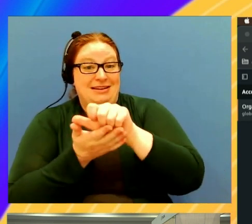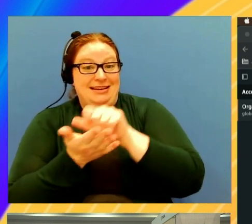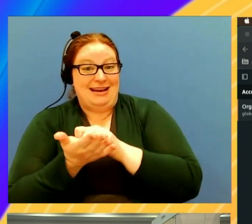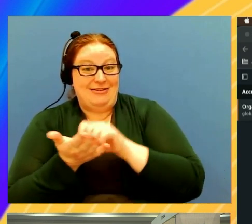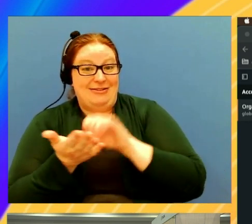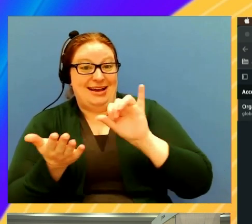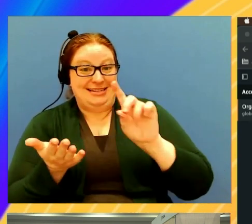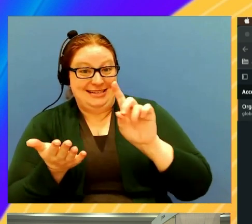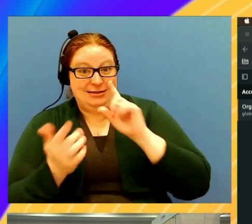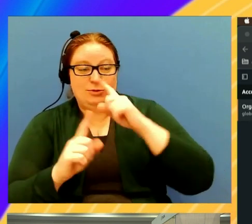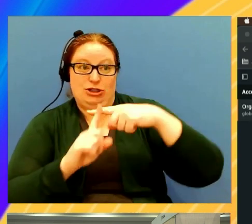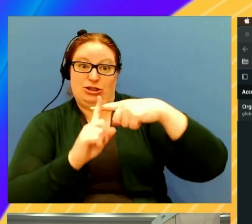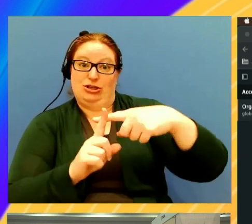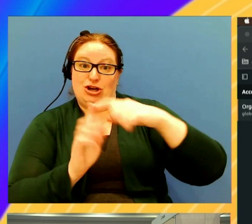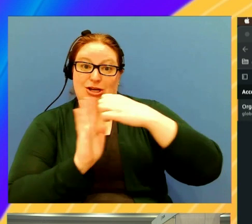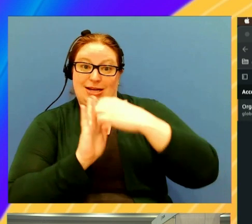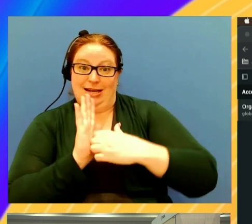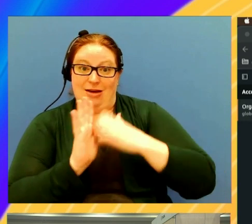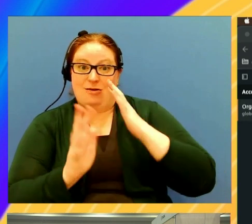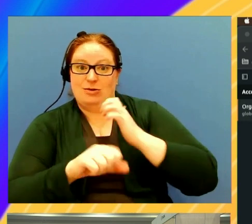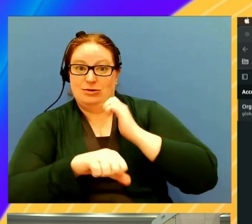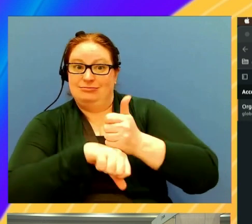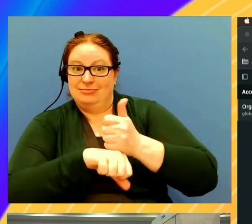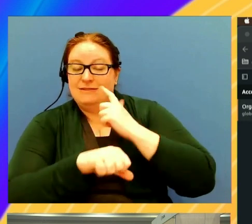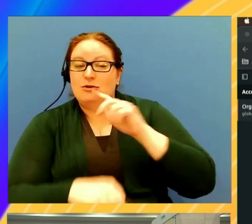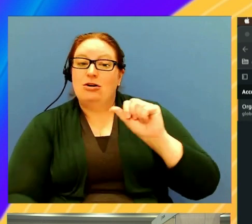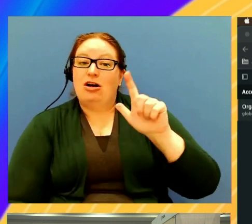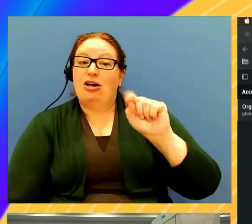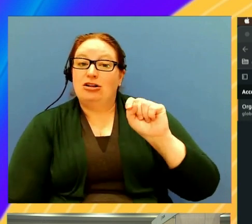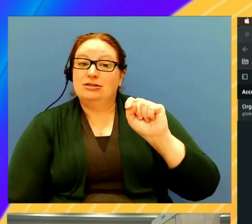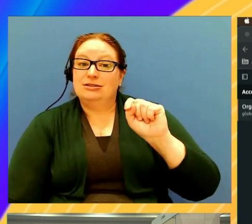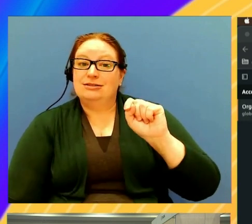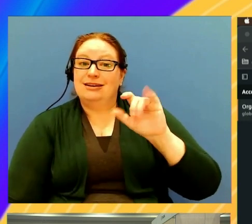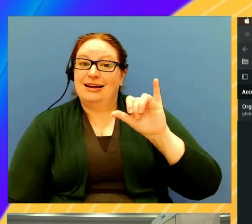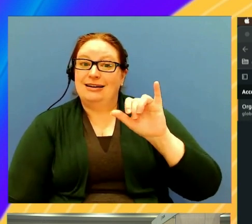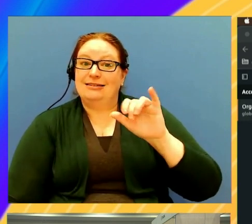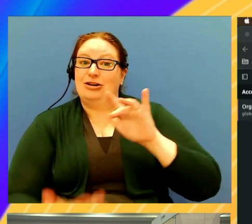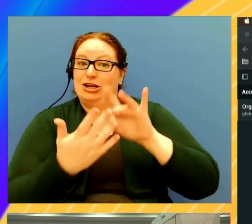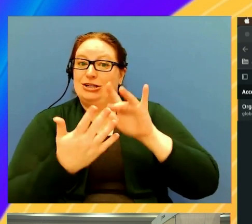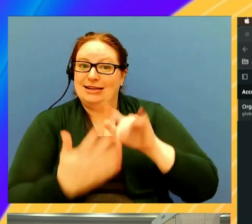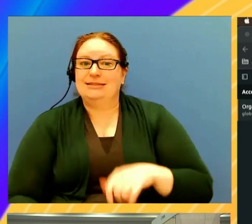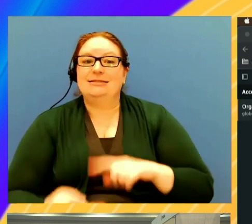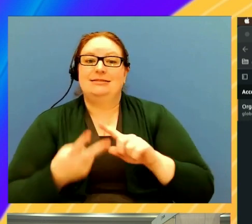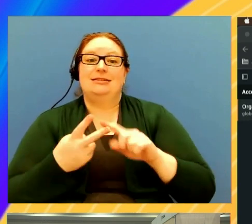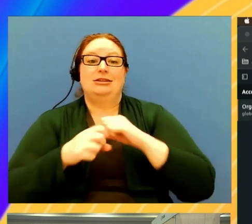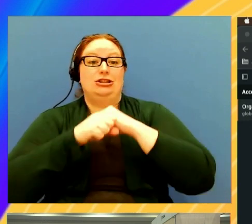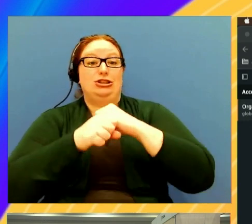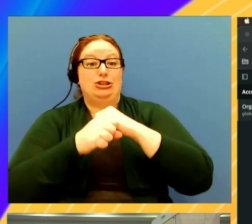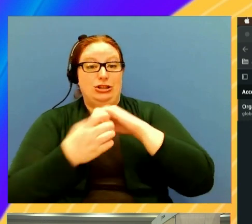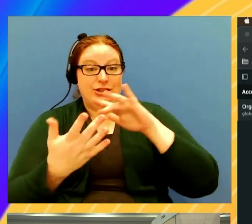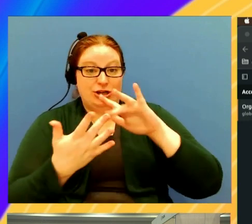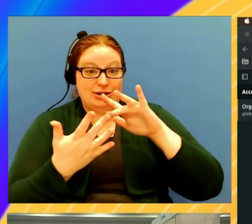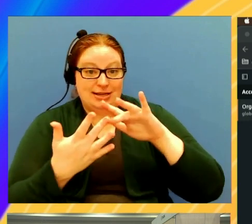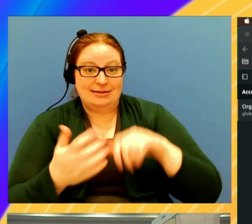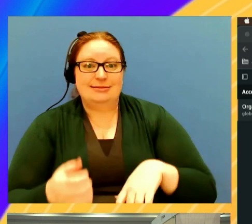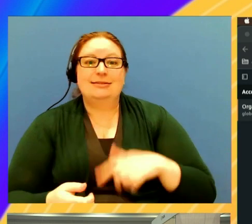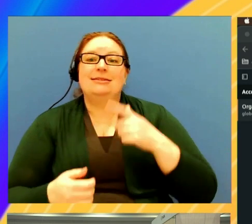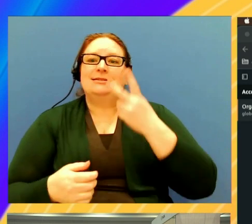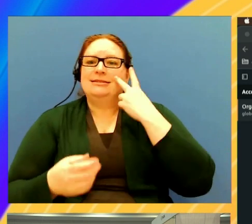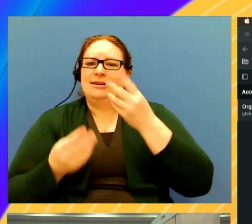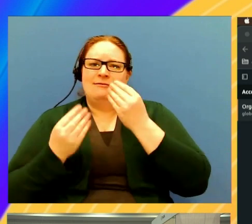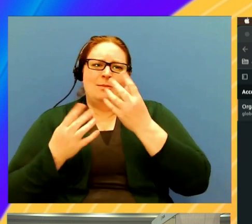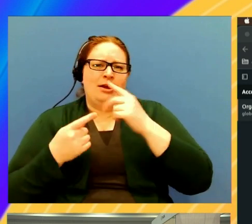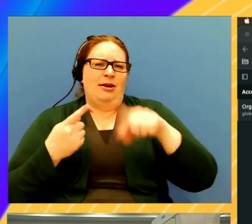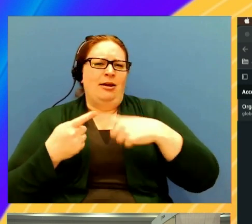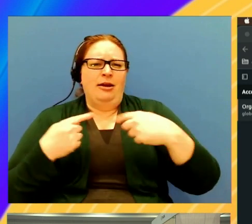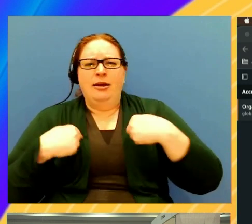target account that I'm trying to set this alternate contact on. I'm setting the security contact, and then you'll see some information about me, my